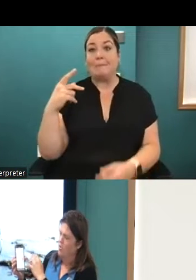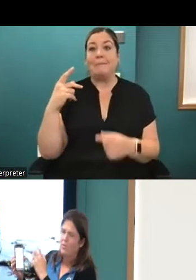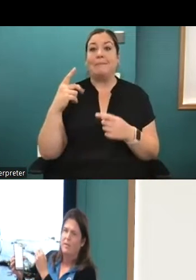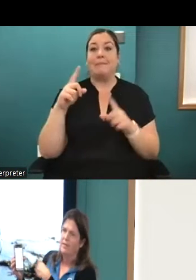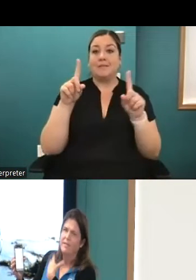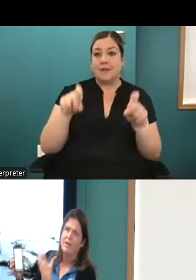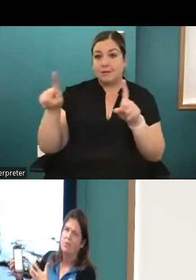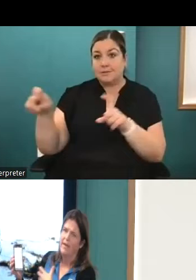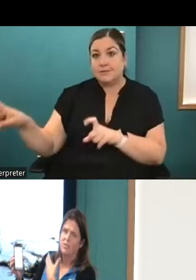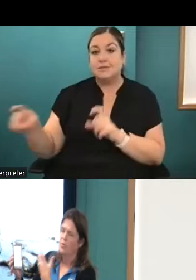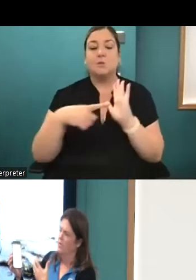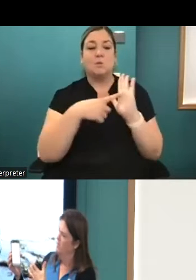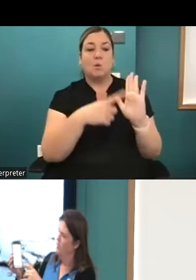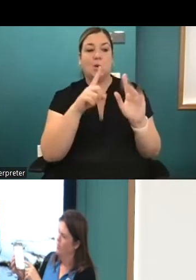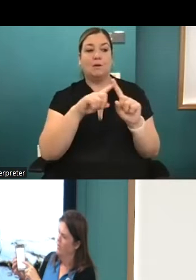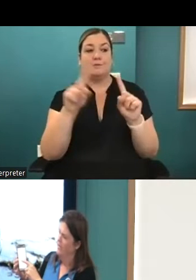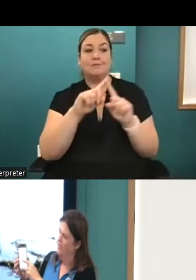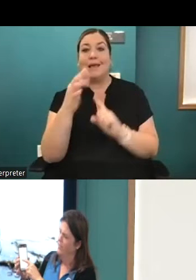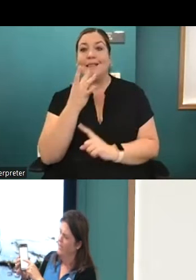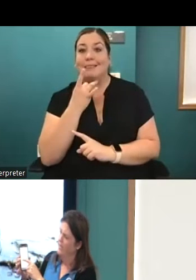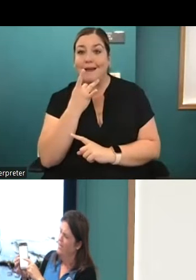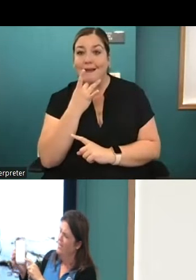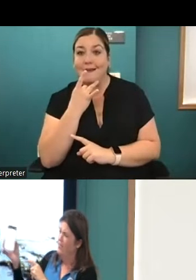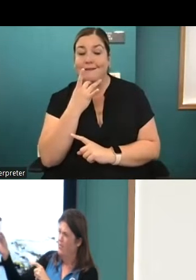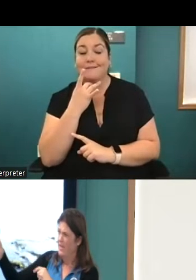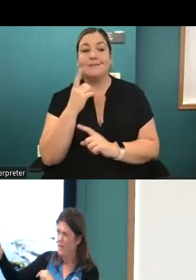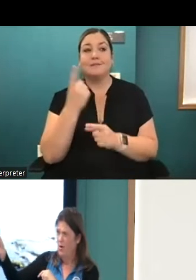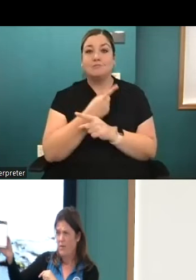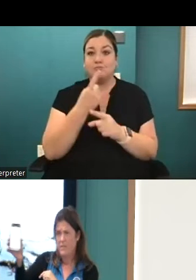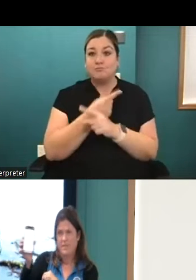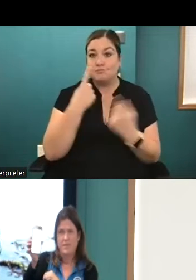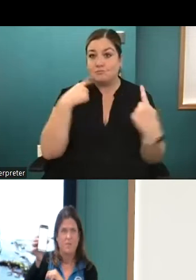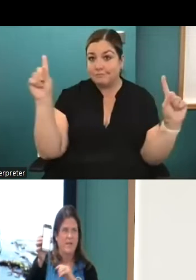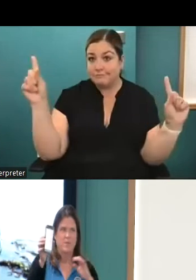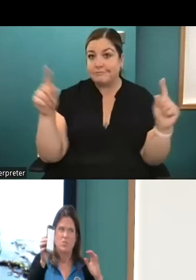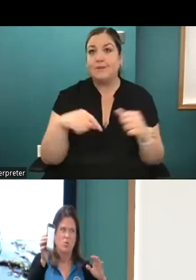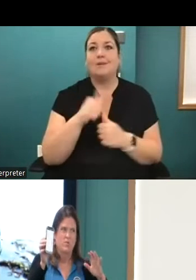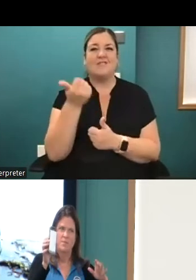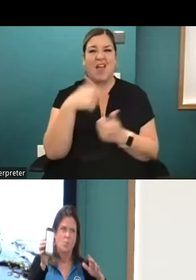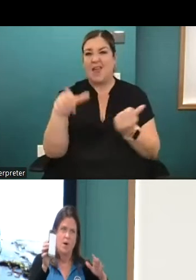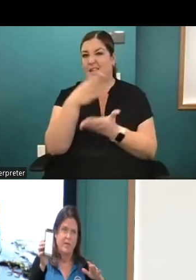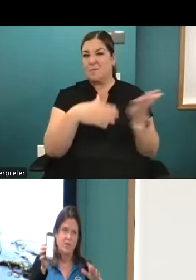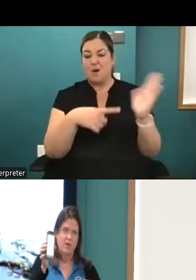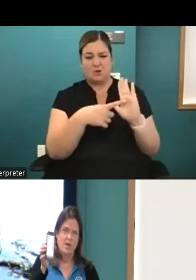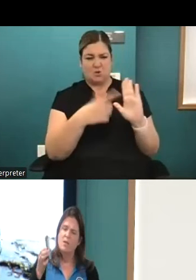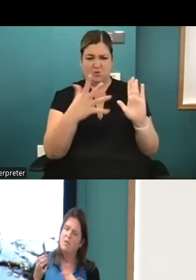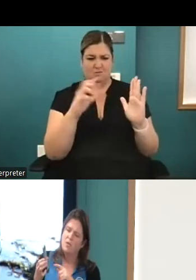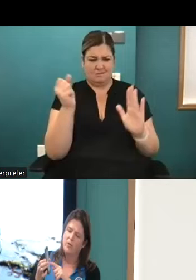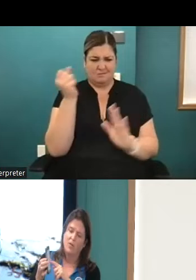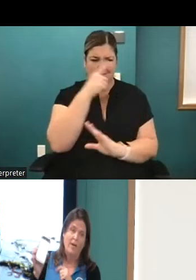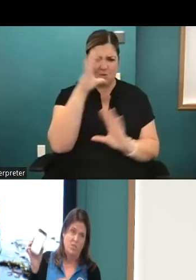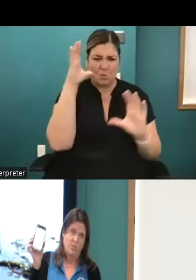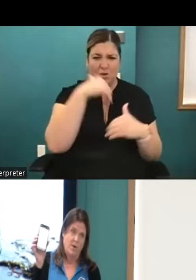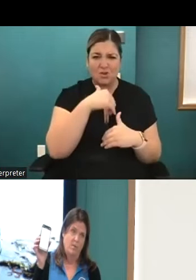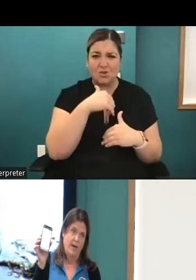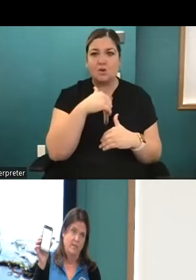It will show you the indicator lights are working appropriately. There'll be, if there's any part of the system that there's showing something wonky going on, you'll